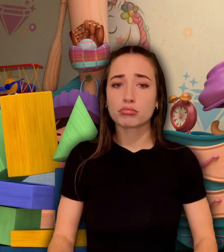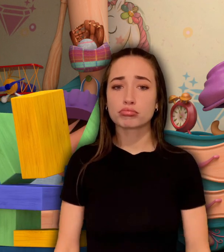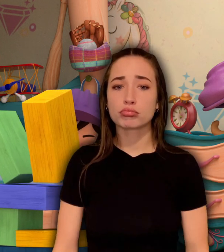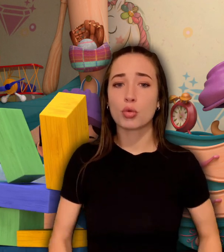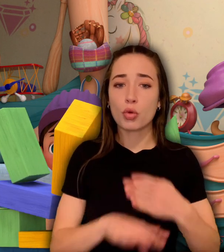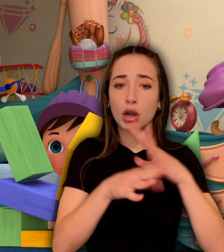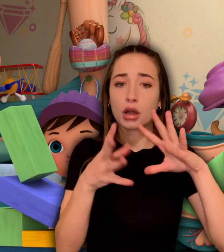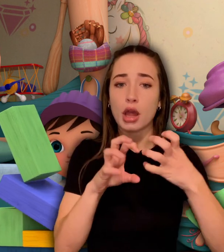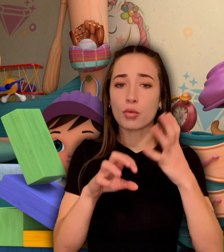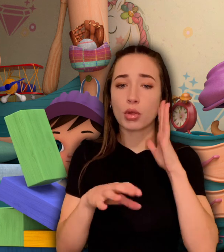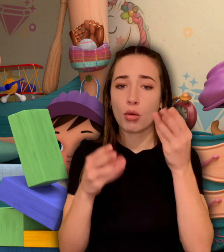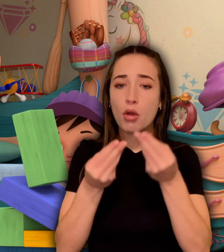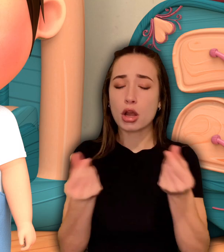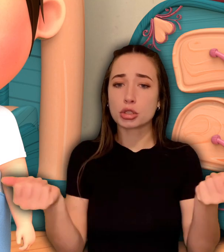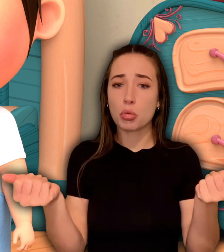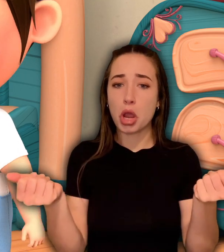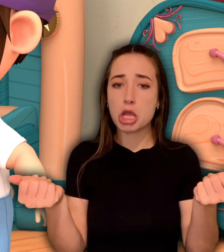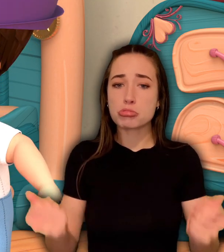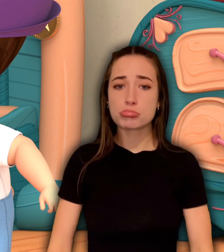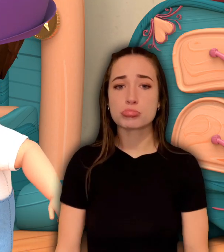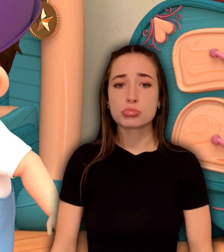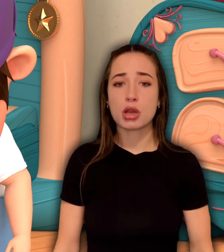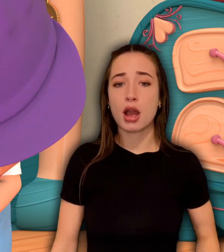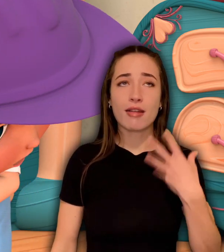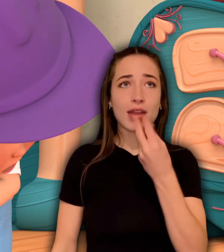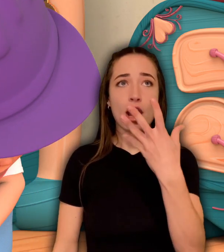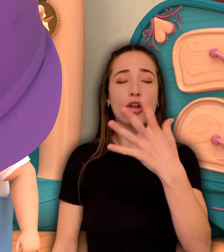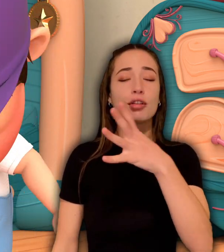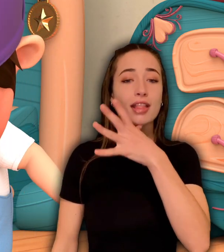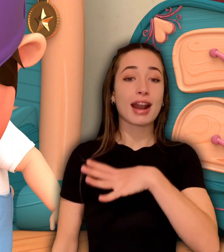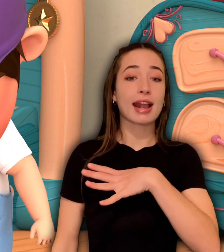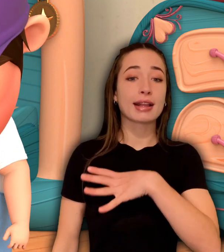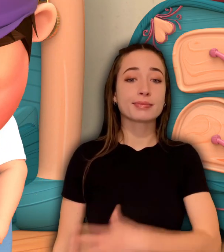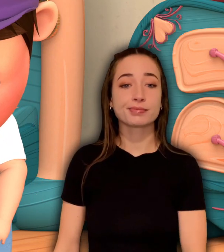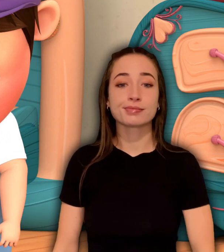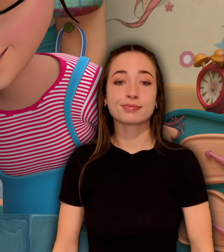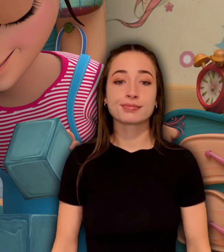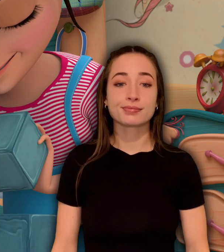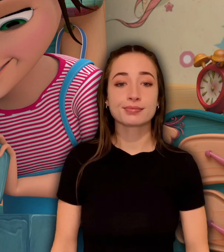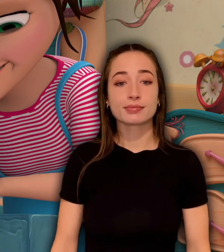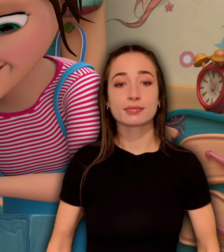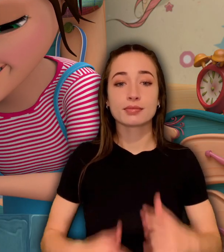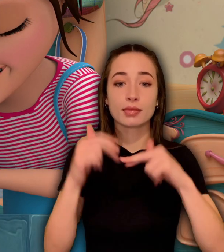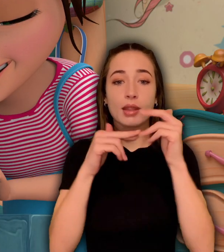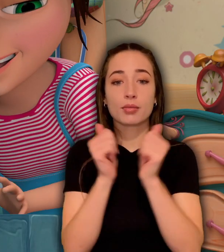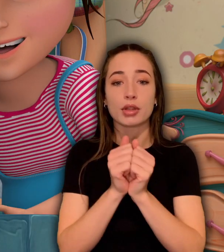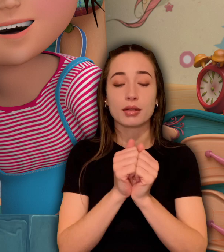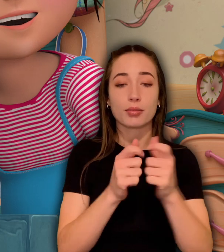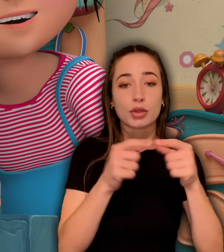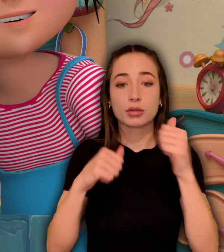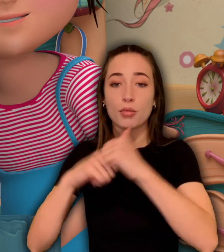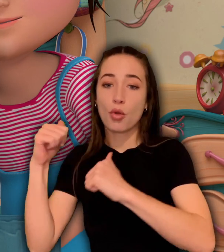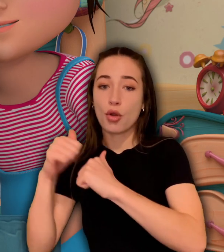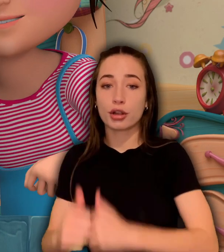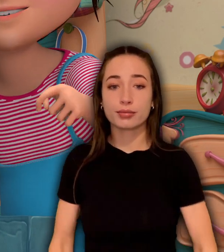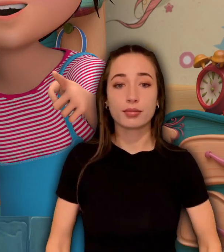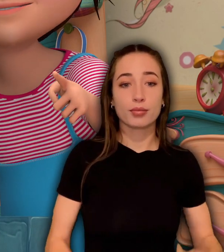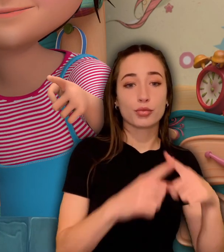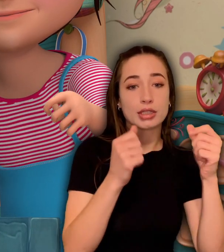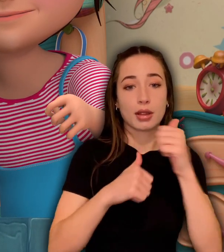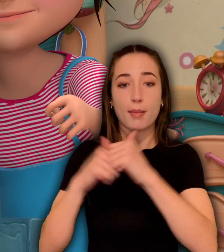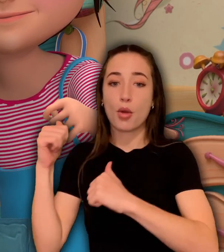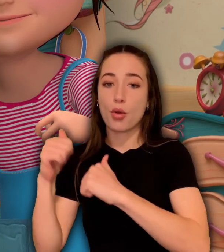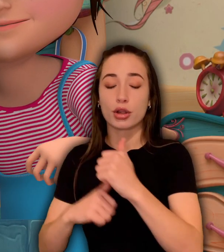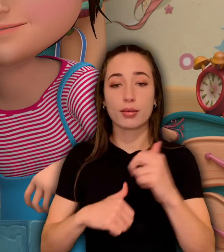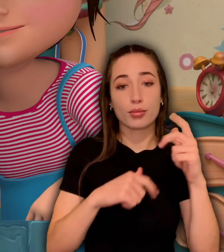AWAY WOODEN CLAY WILL WASH AWAY MY FAIR LADY BUILD IT UP WITH BRICKS AND MORTAR